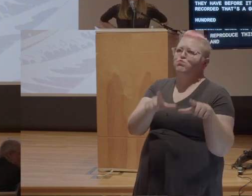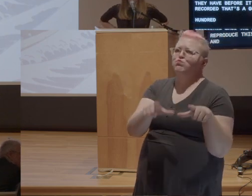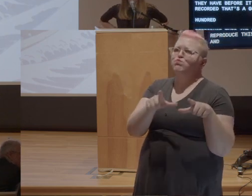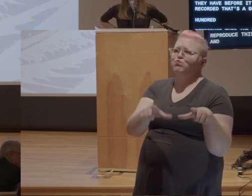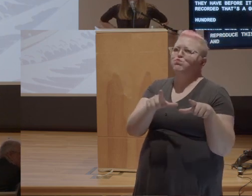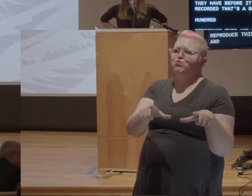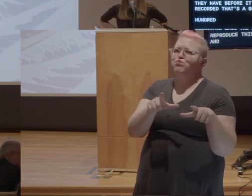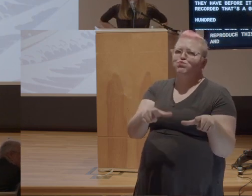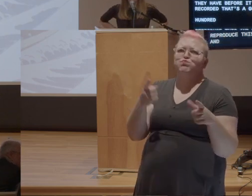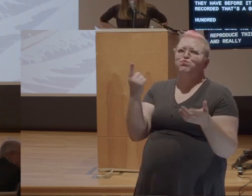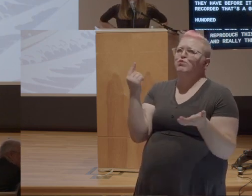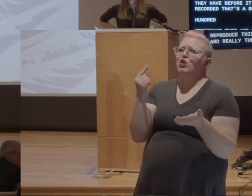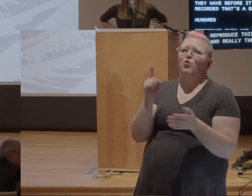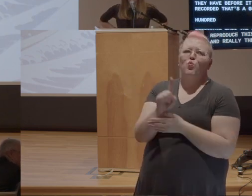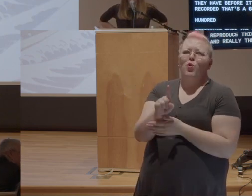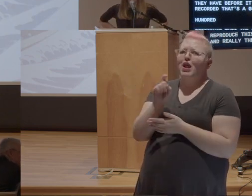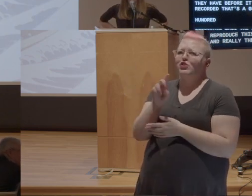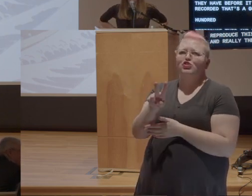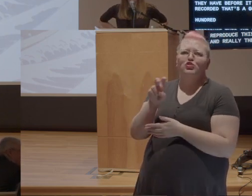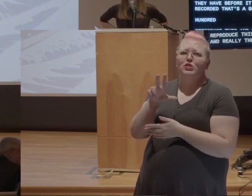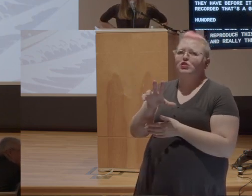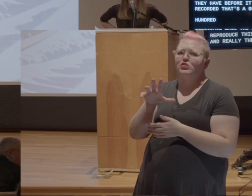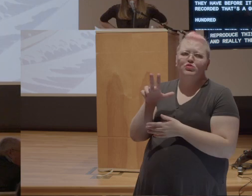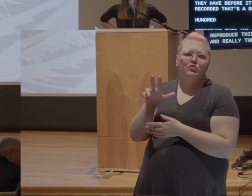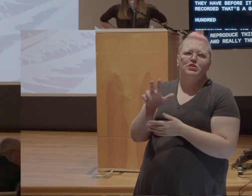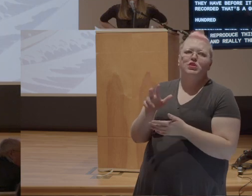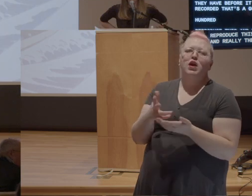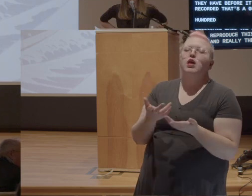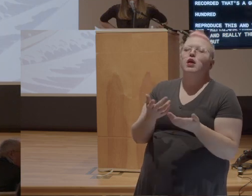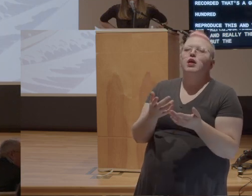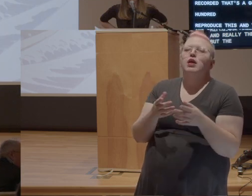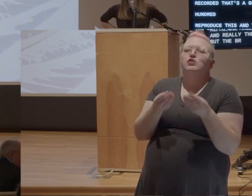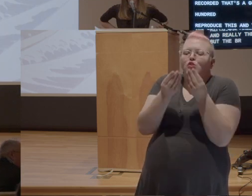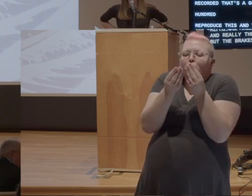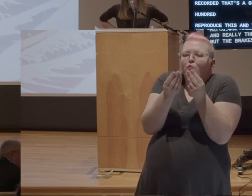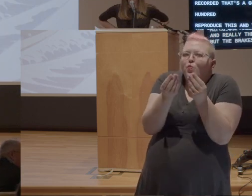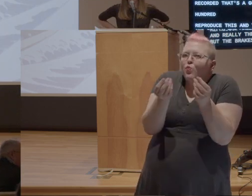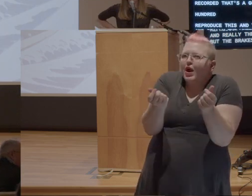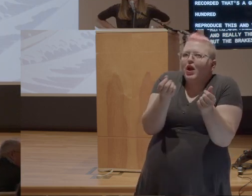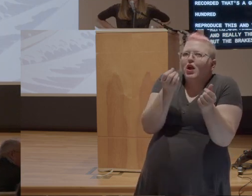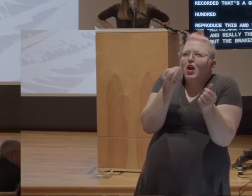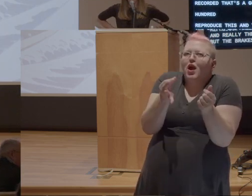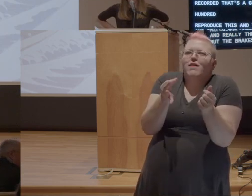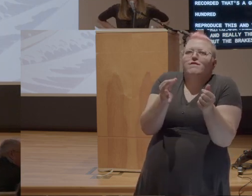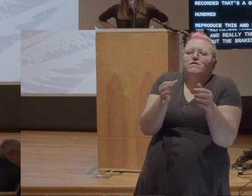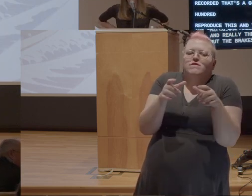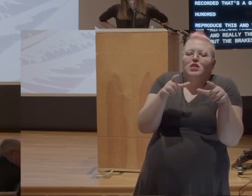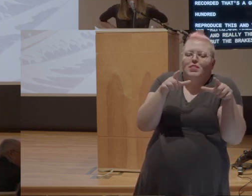And really the wear to the block is not the line, but the breaks in the line, the block breaks.